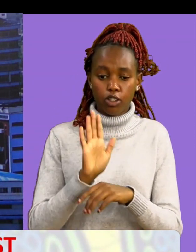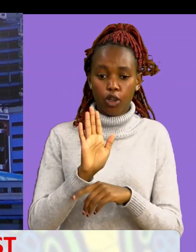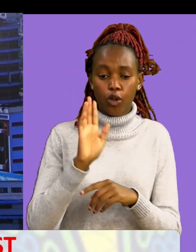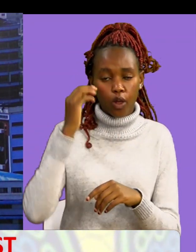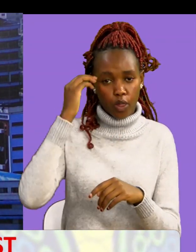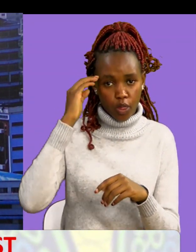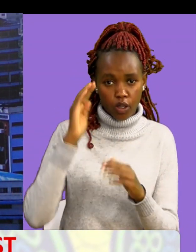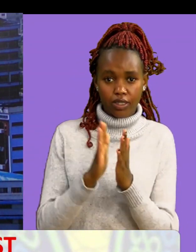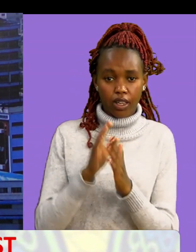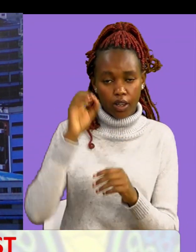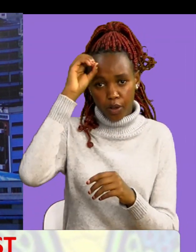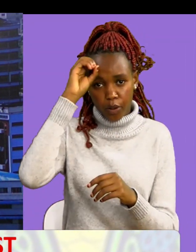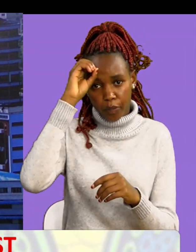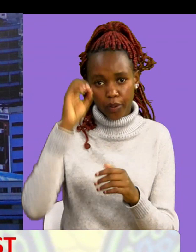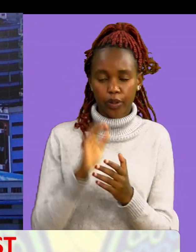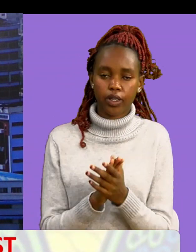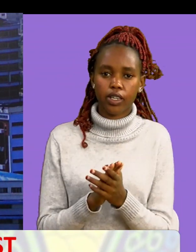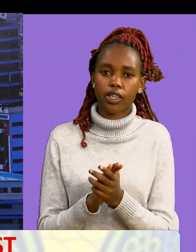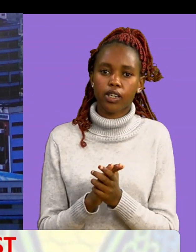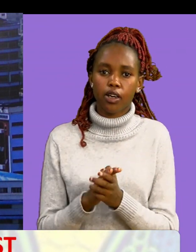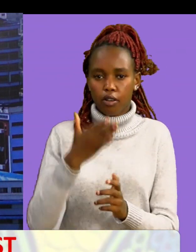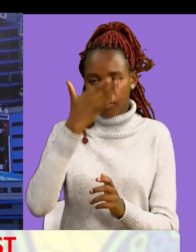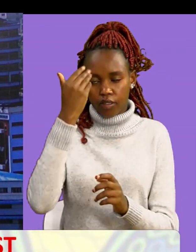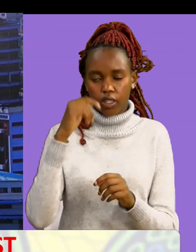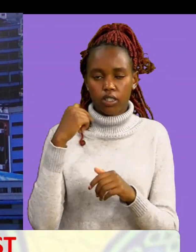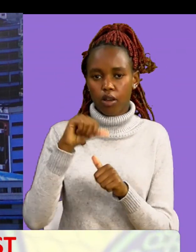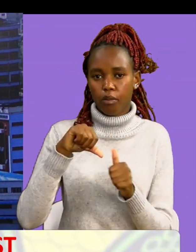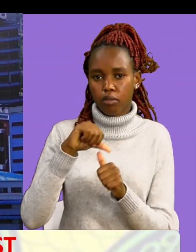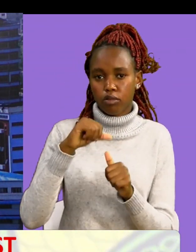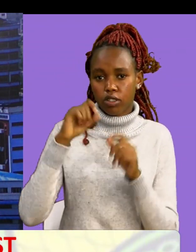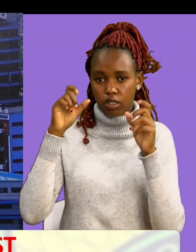as well. Watu wangu leo napiga taska pale, sawa, kuna picha zenu nisikie, inakumbukia wapi ama namna gani?